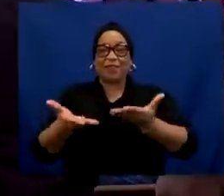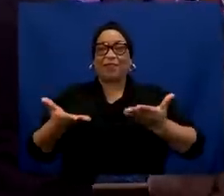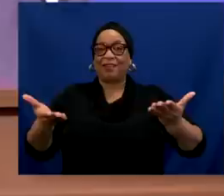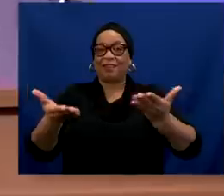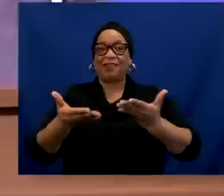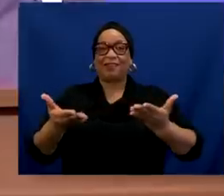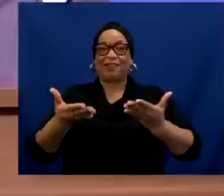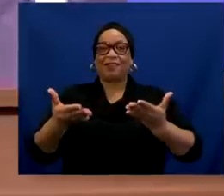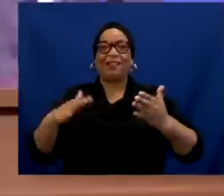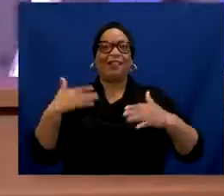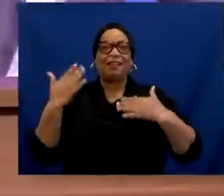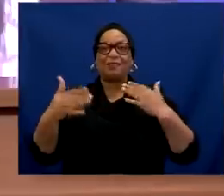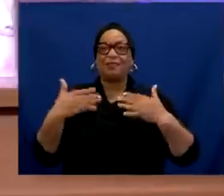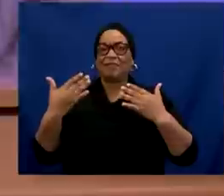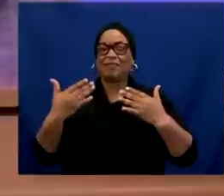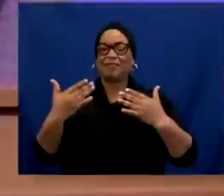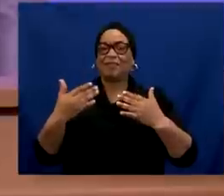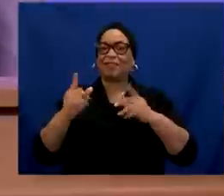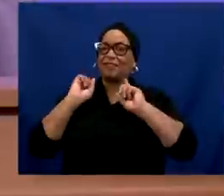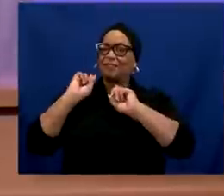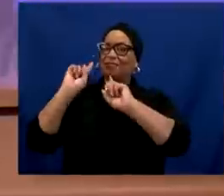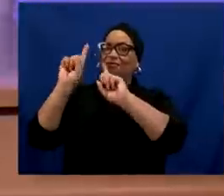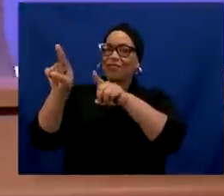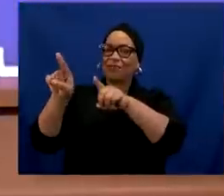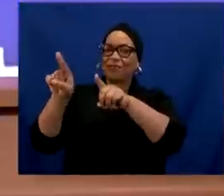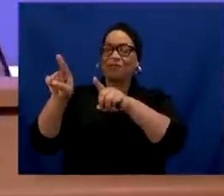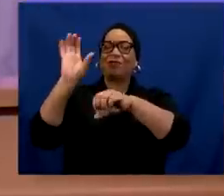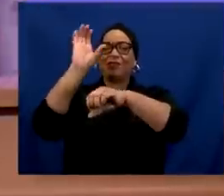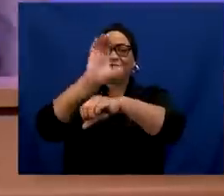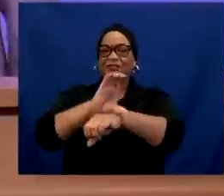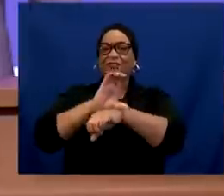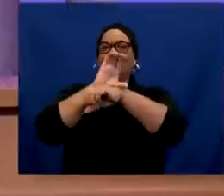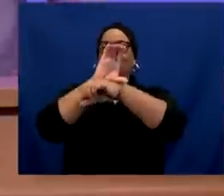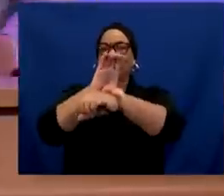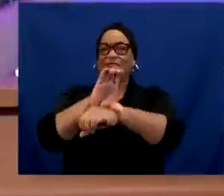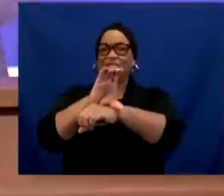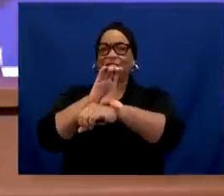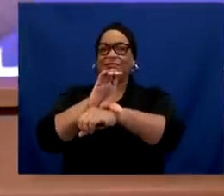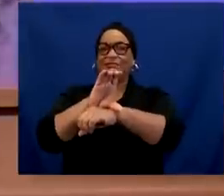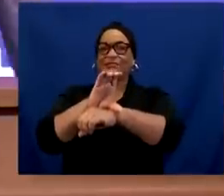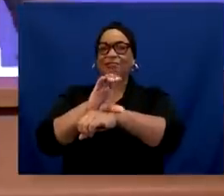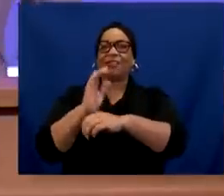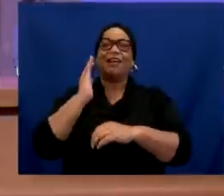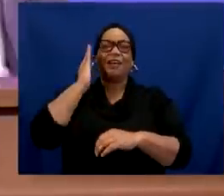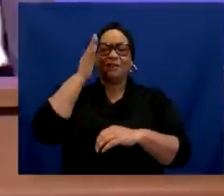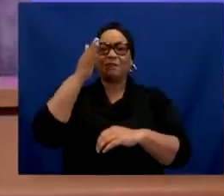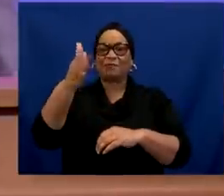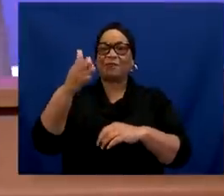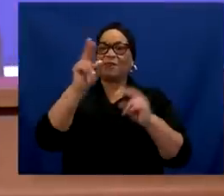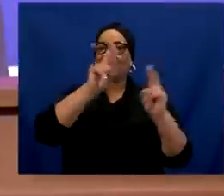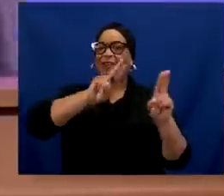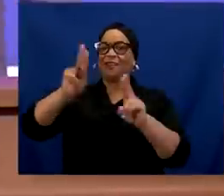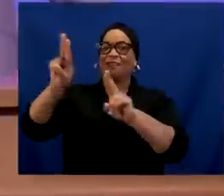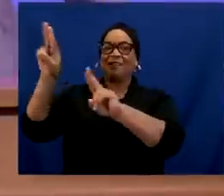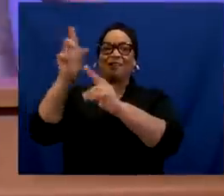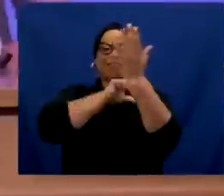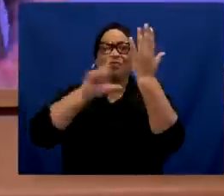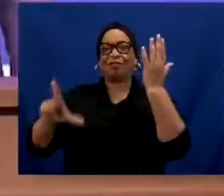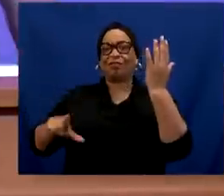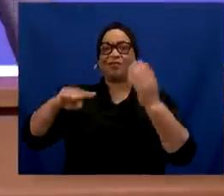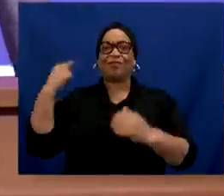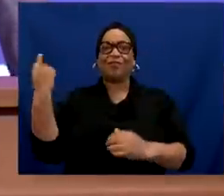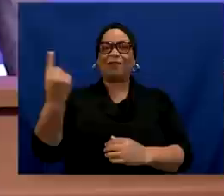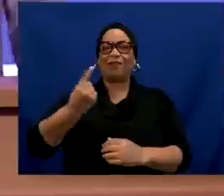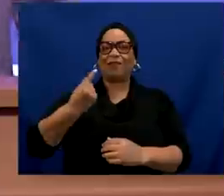they said unto me, let us go into the house of the Lord. I will bless the Lord at all